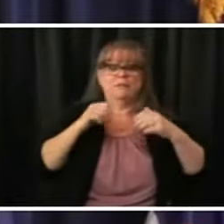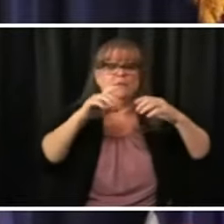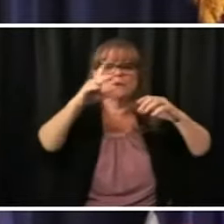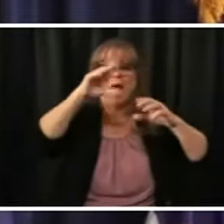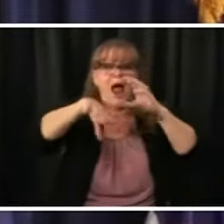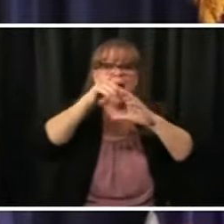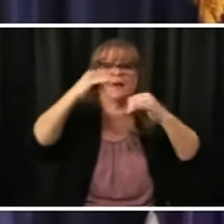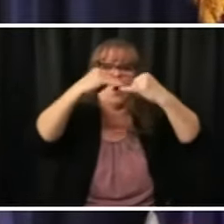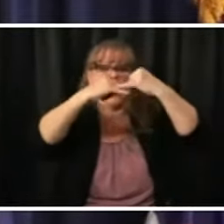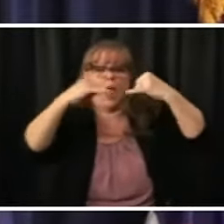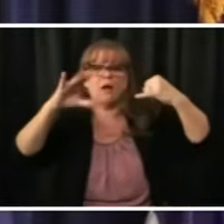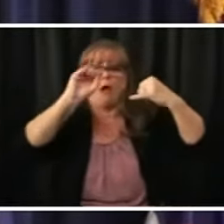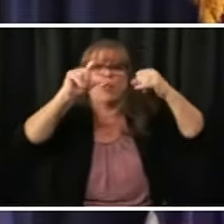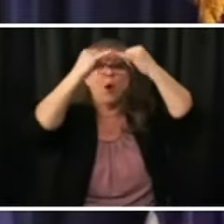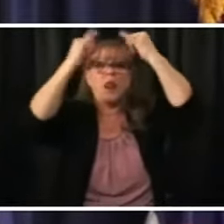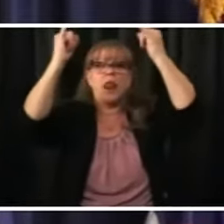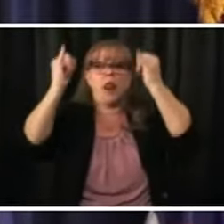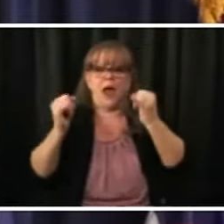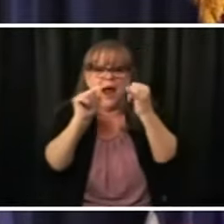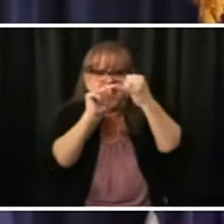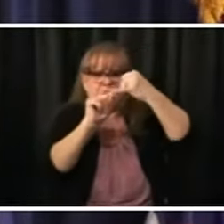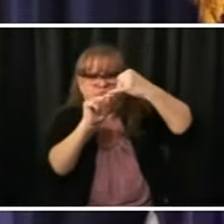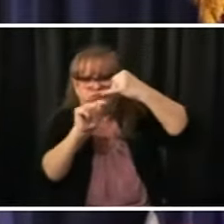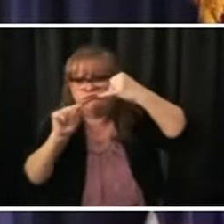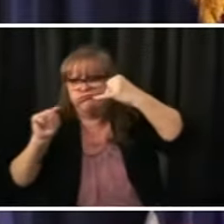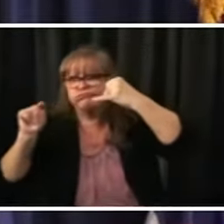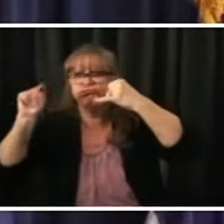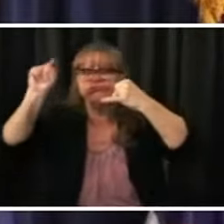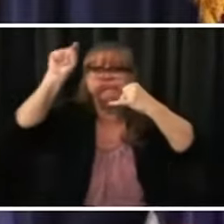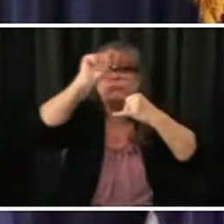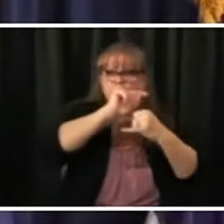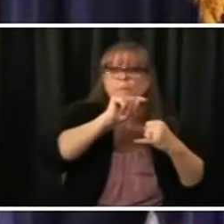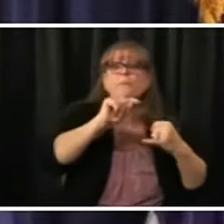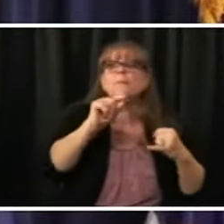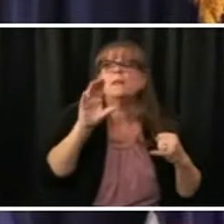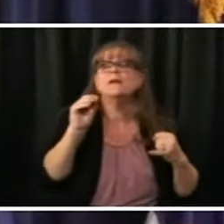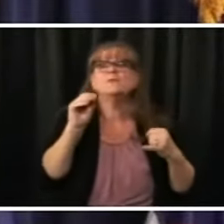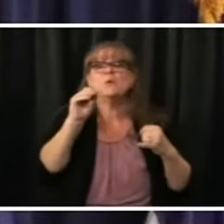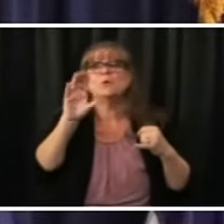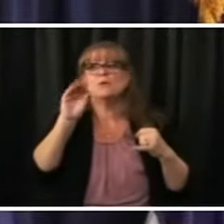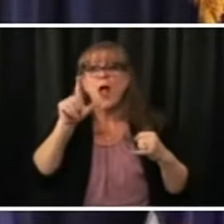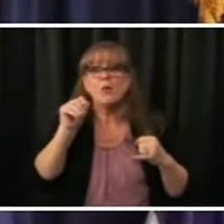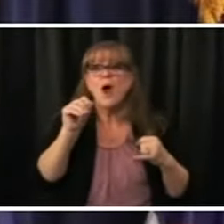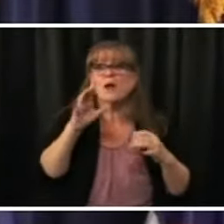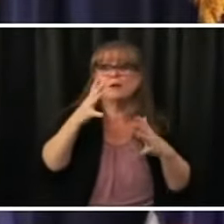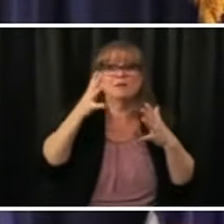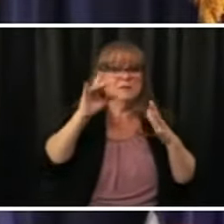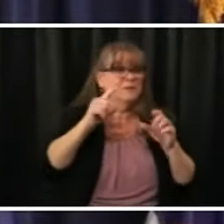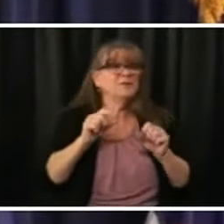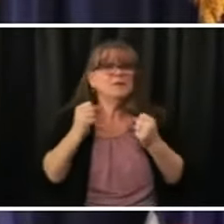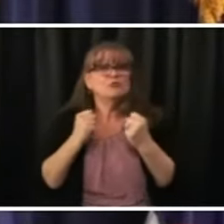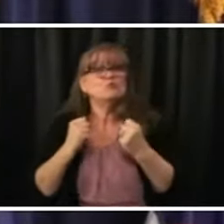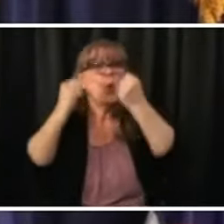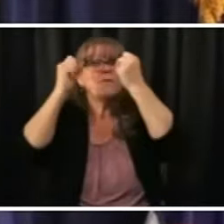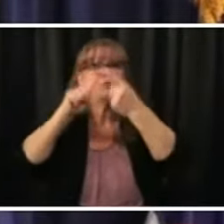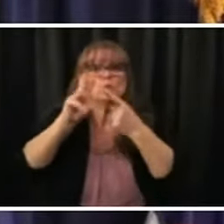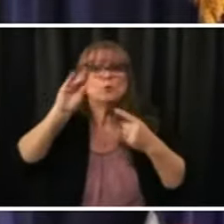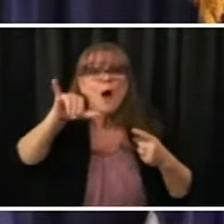gone up to Cheyenne. There's folks in Cheyenne that have probably come back to northern Colorado, in the Southwest, in New Mexico, both